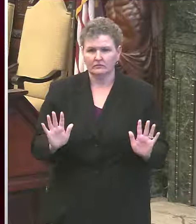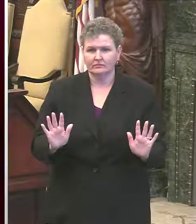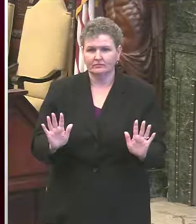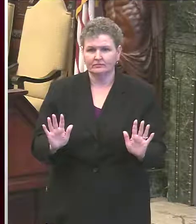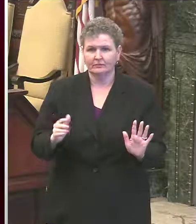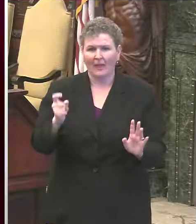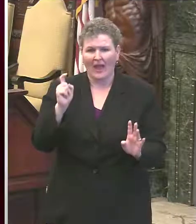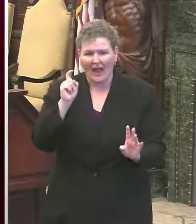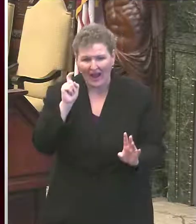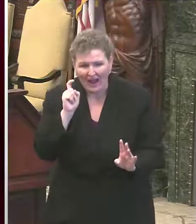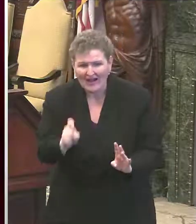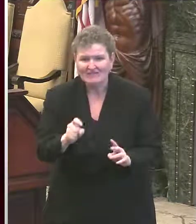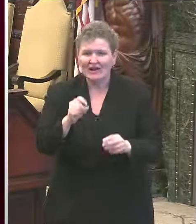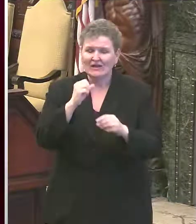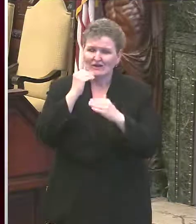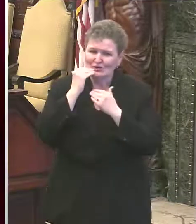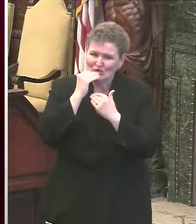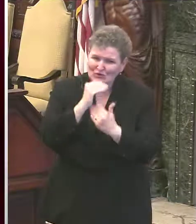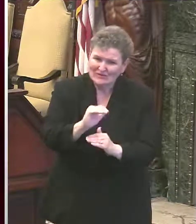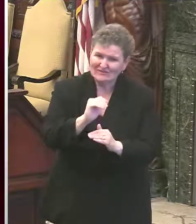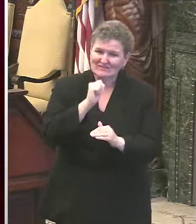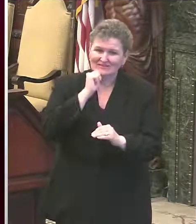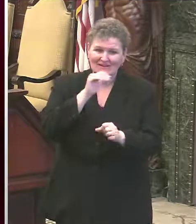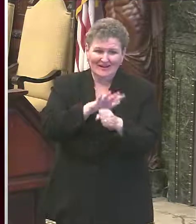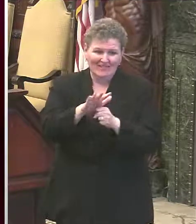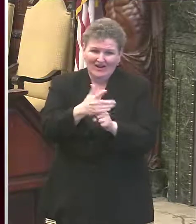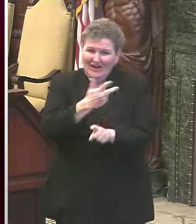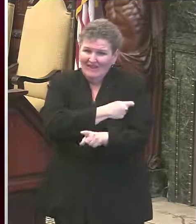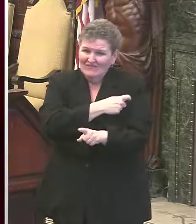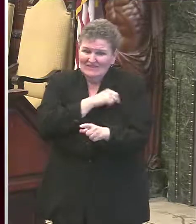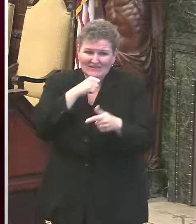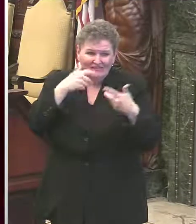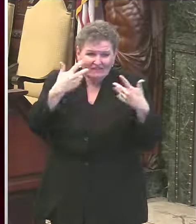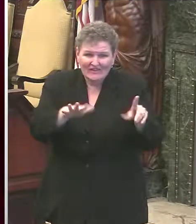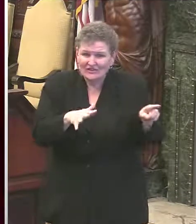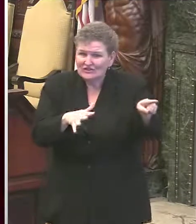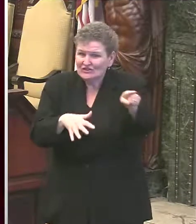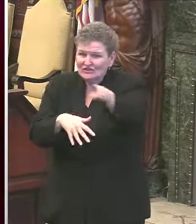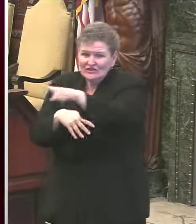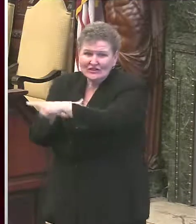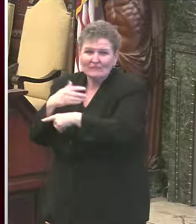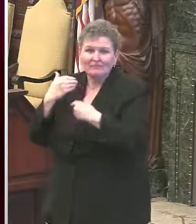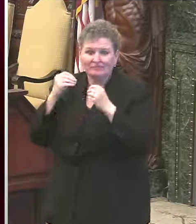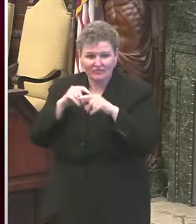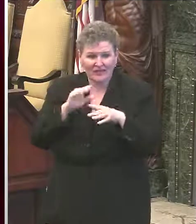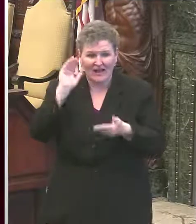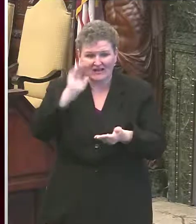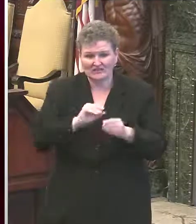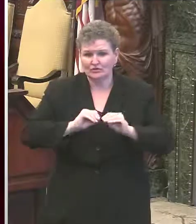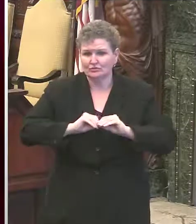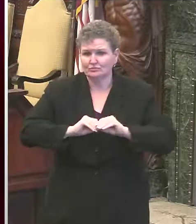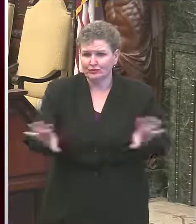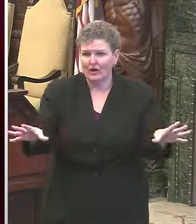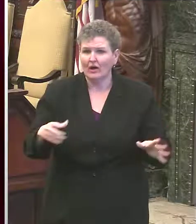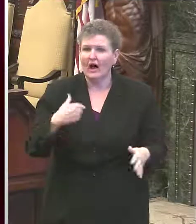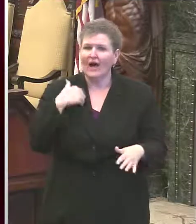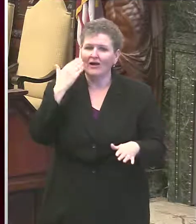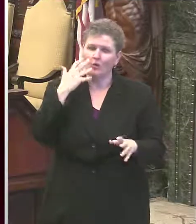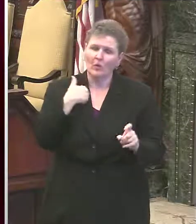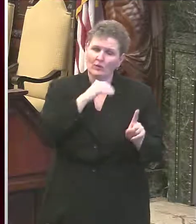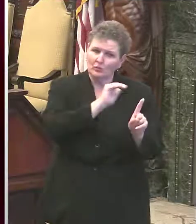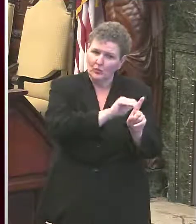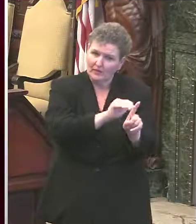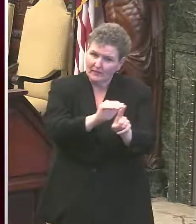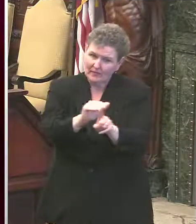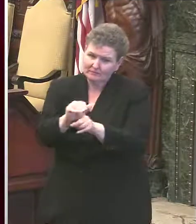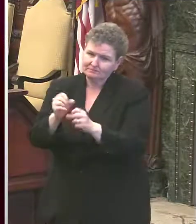now, and we haven't vaccinated enough people to see an impact on our mortality. So finally, just a reminder that there's a lot of reasons still to